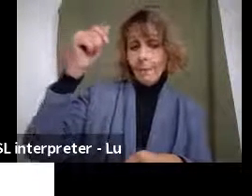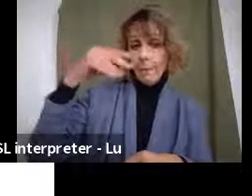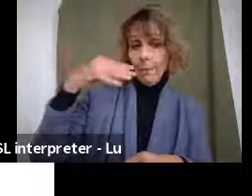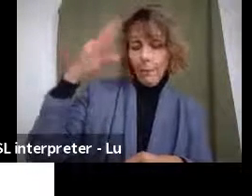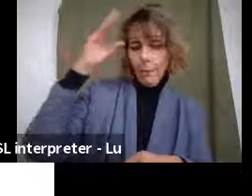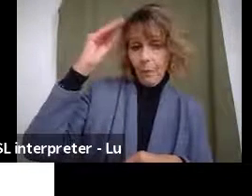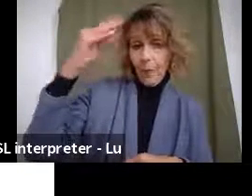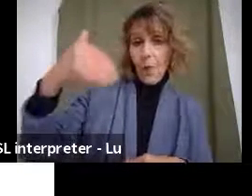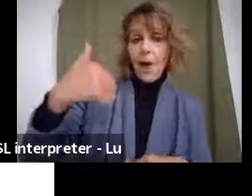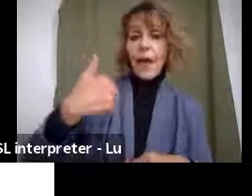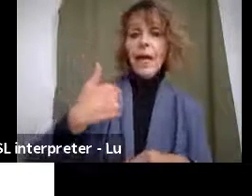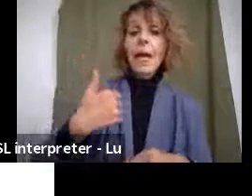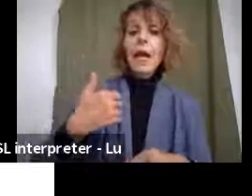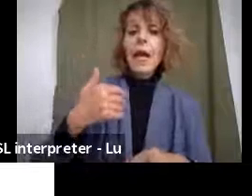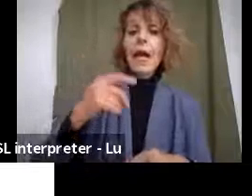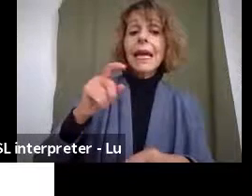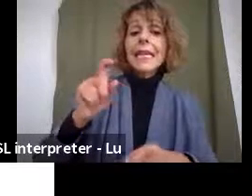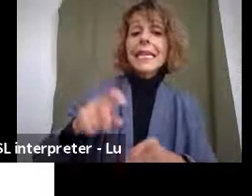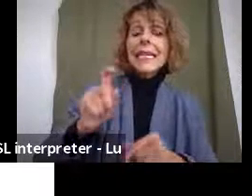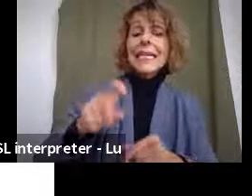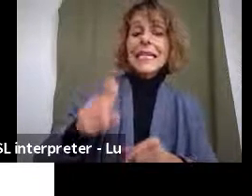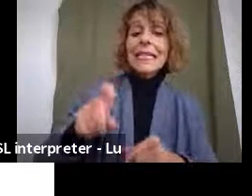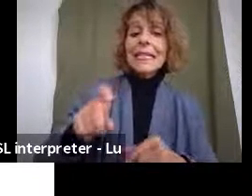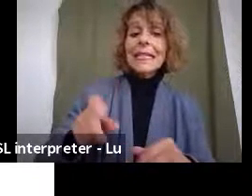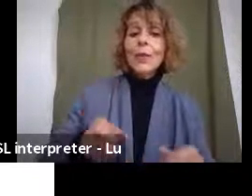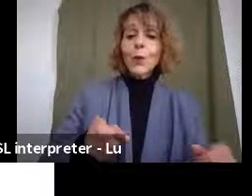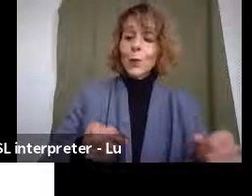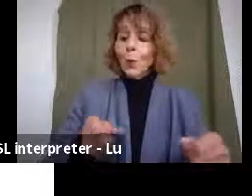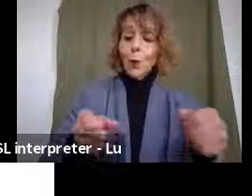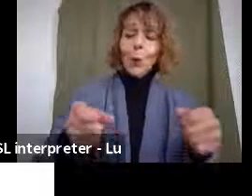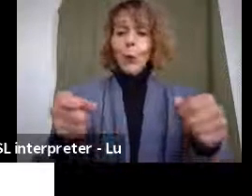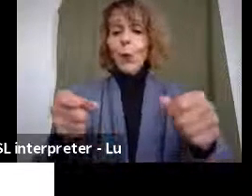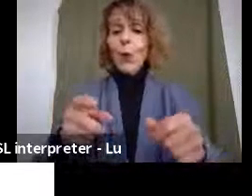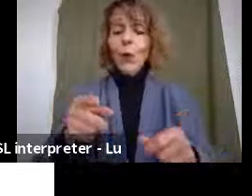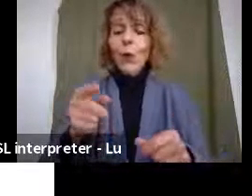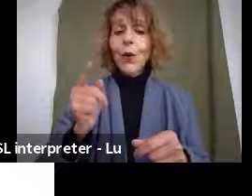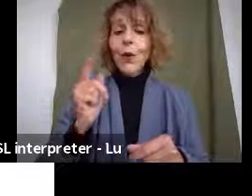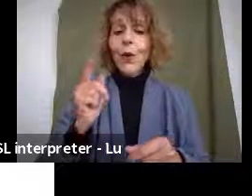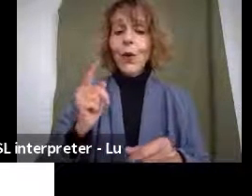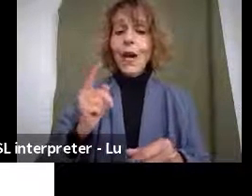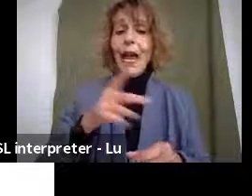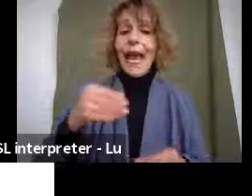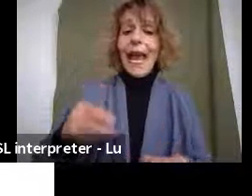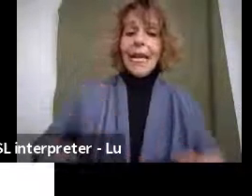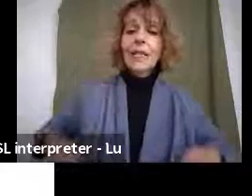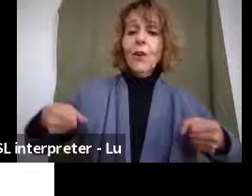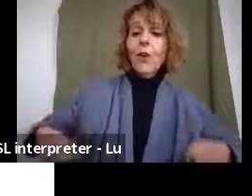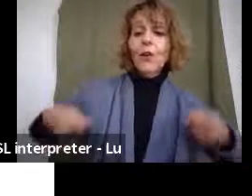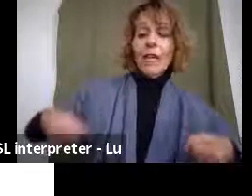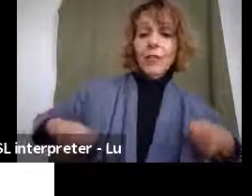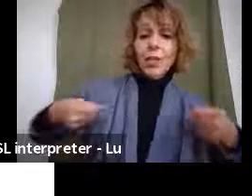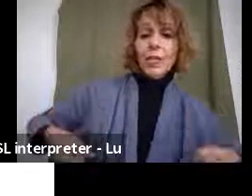but needs a scooter or a battery operated mobility